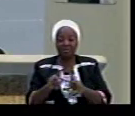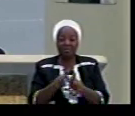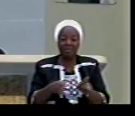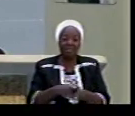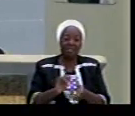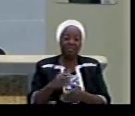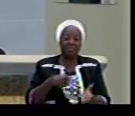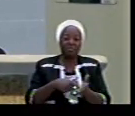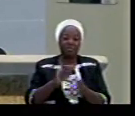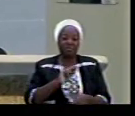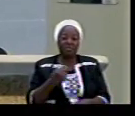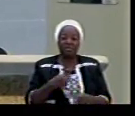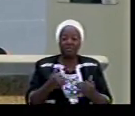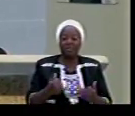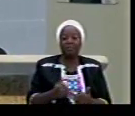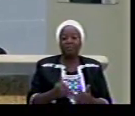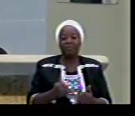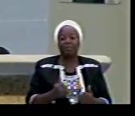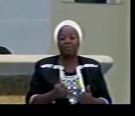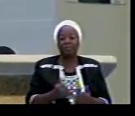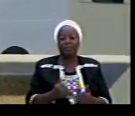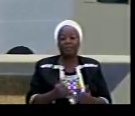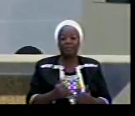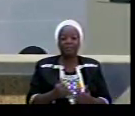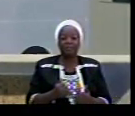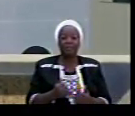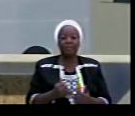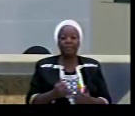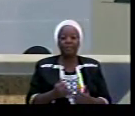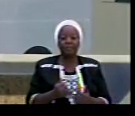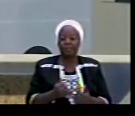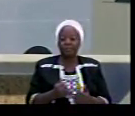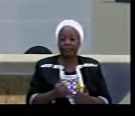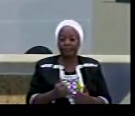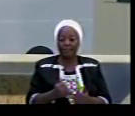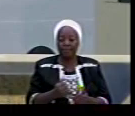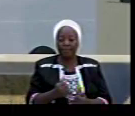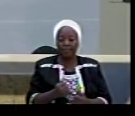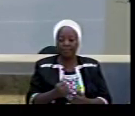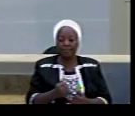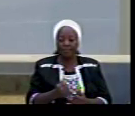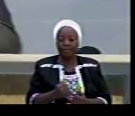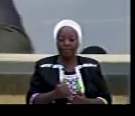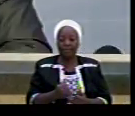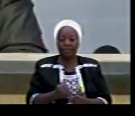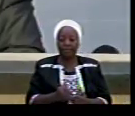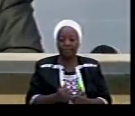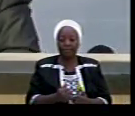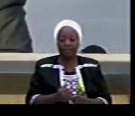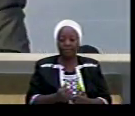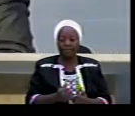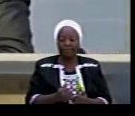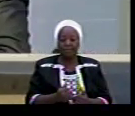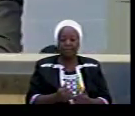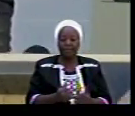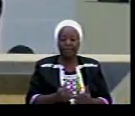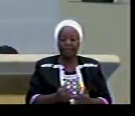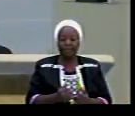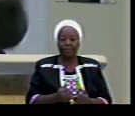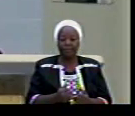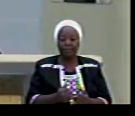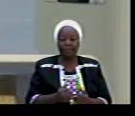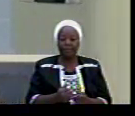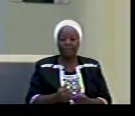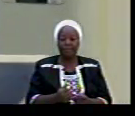the extension there. Please take them there for their own interpretation.